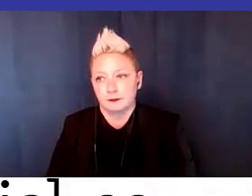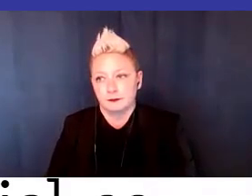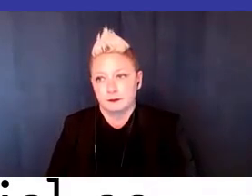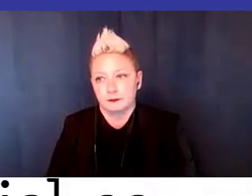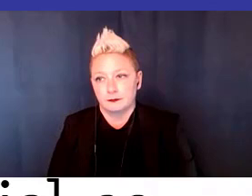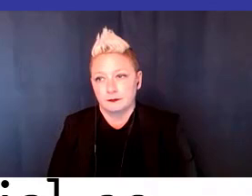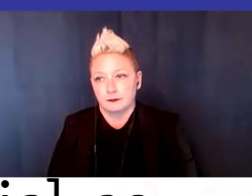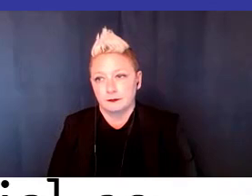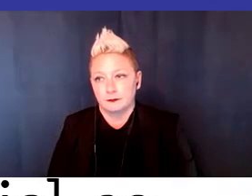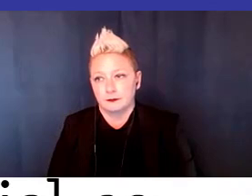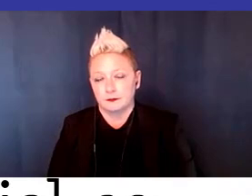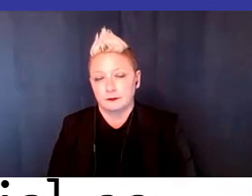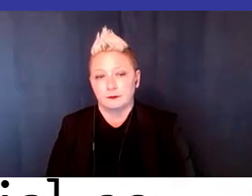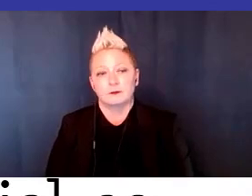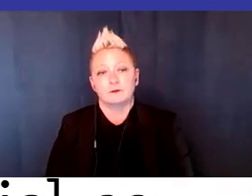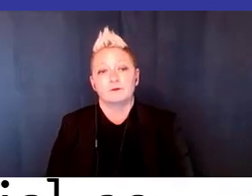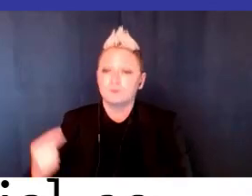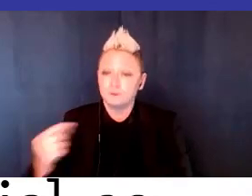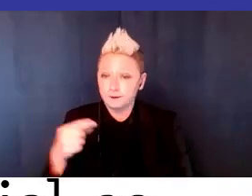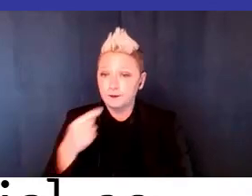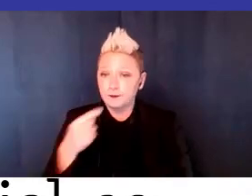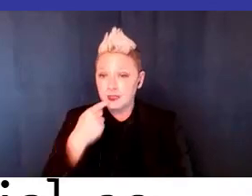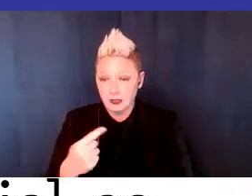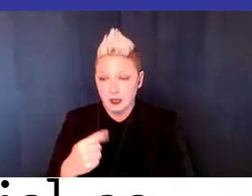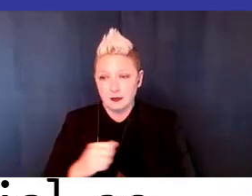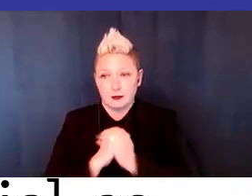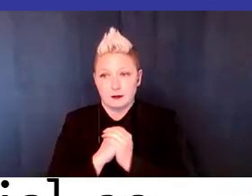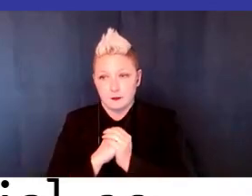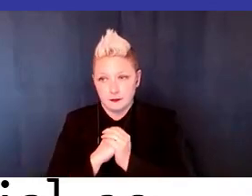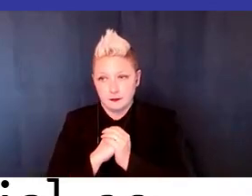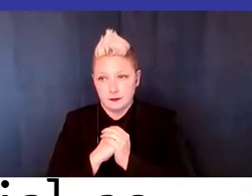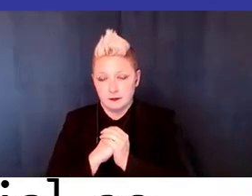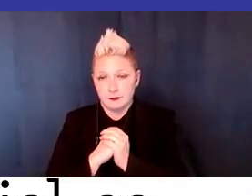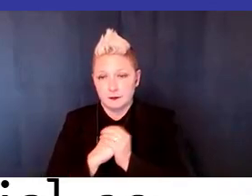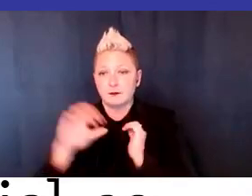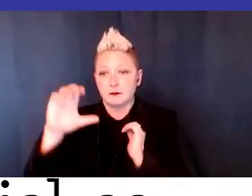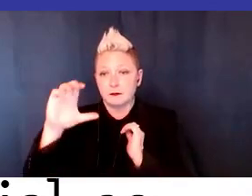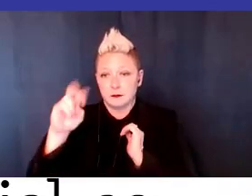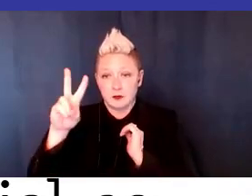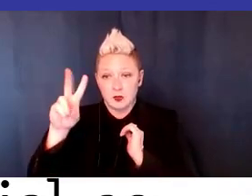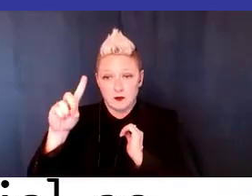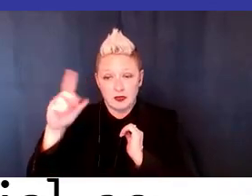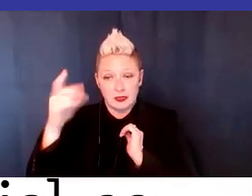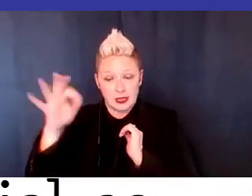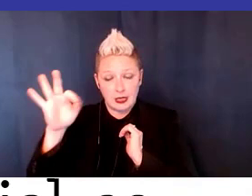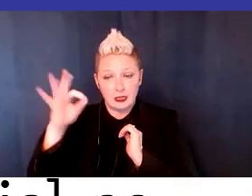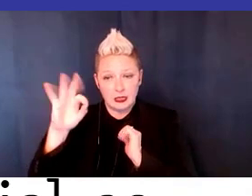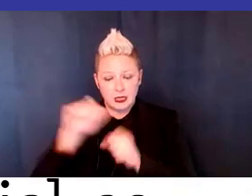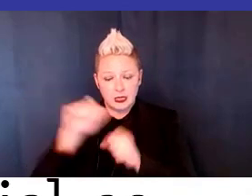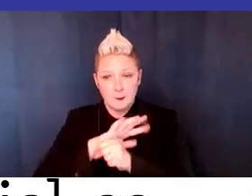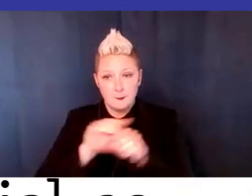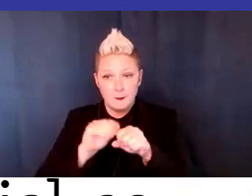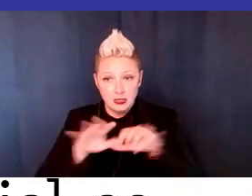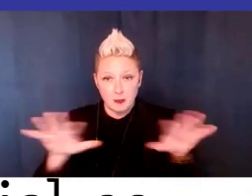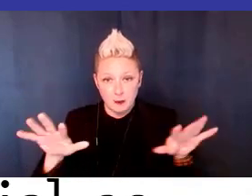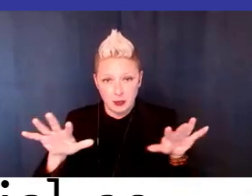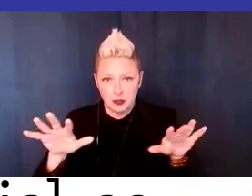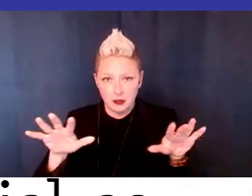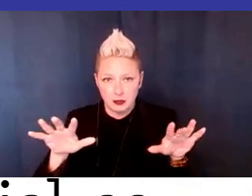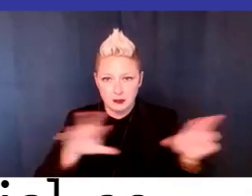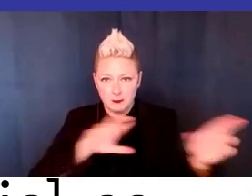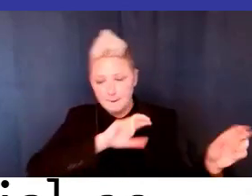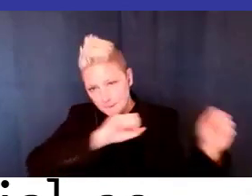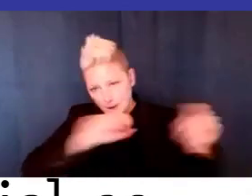This slide says that given the challenges of the COVID-19 pandemic, as they prepare to return to full-time